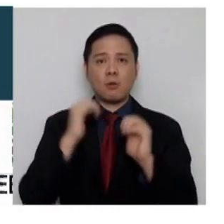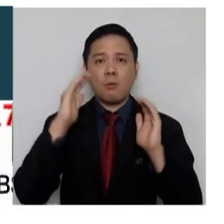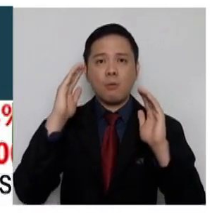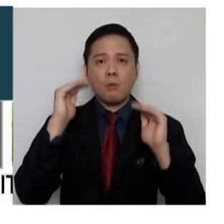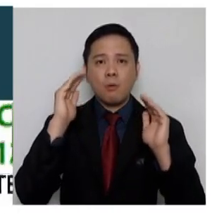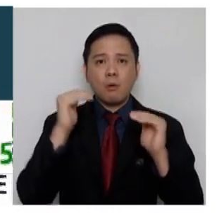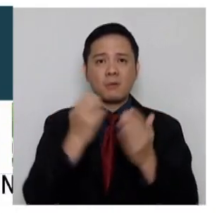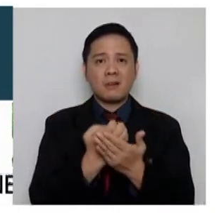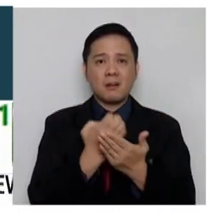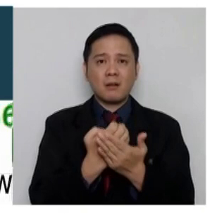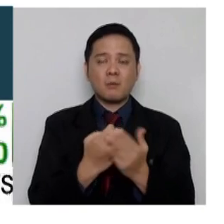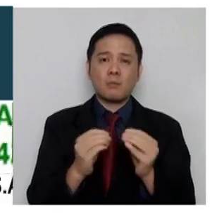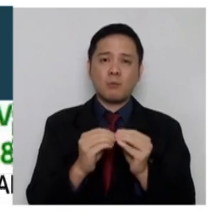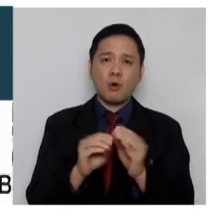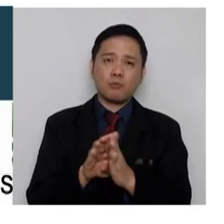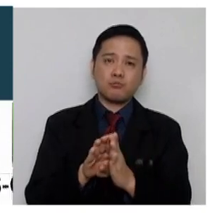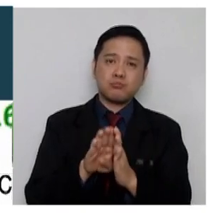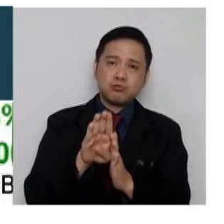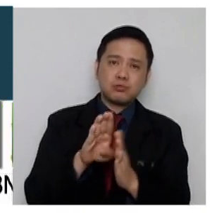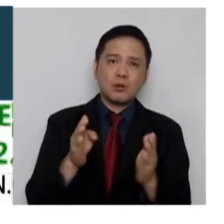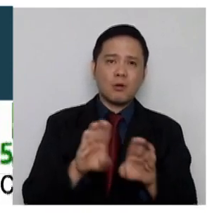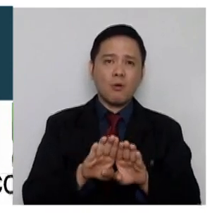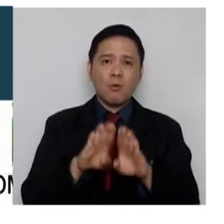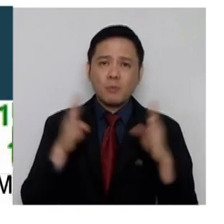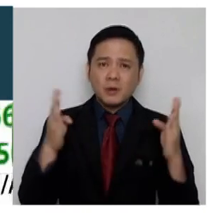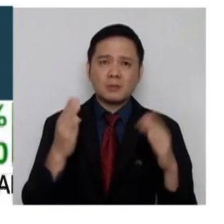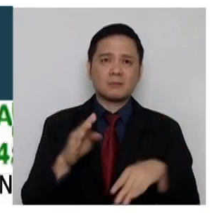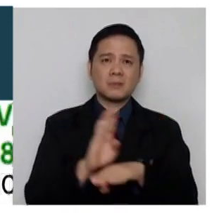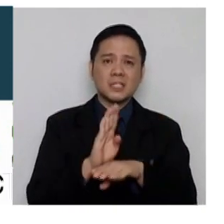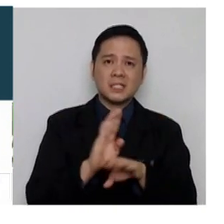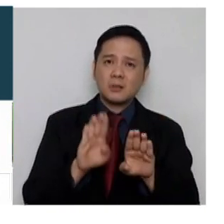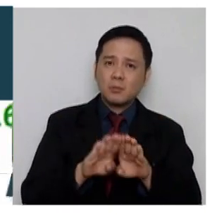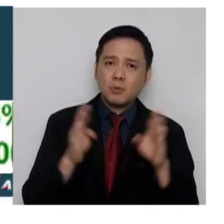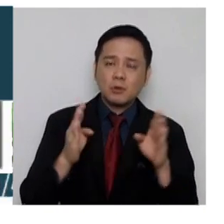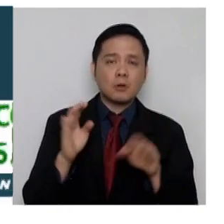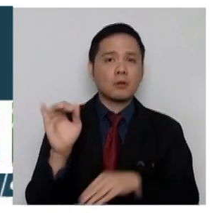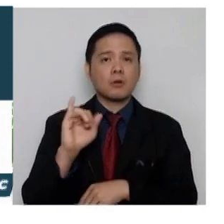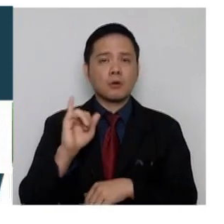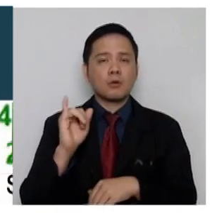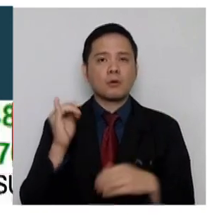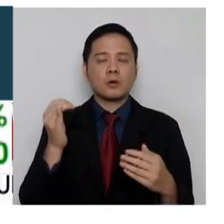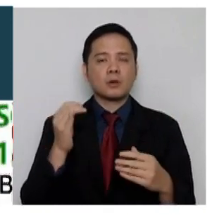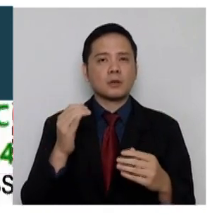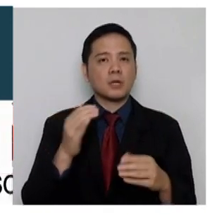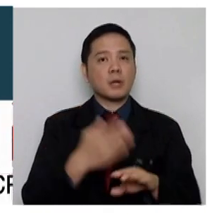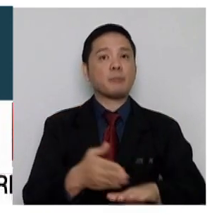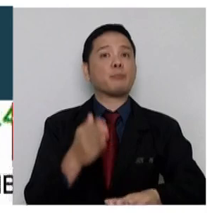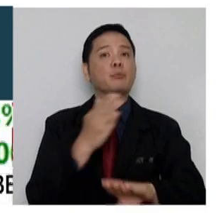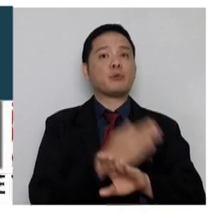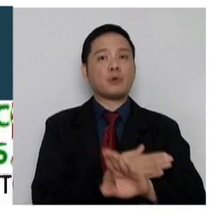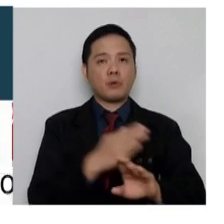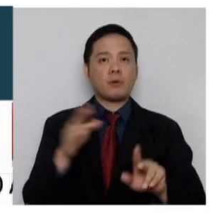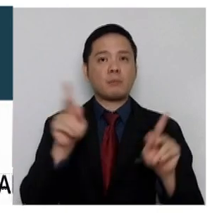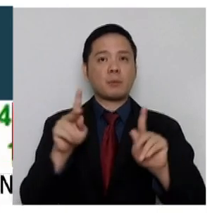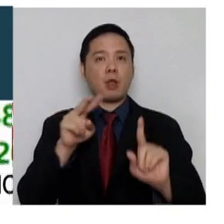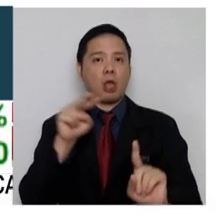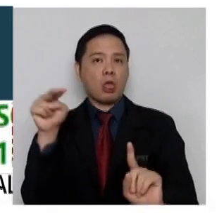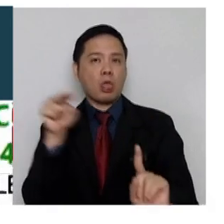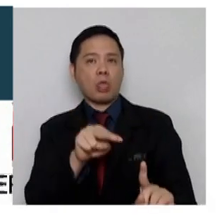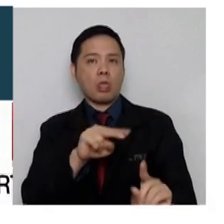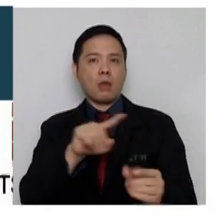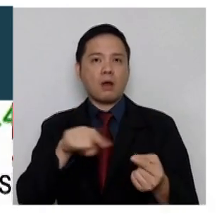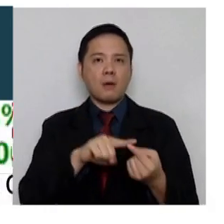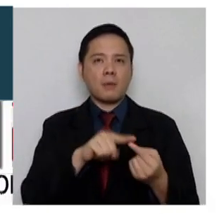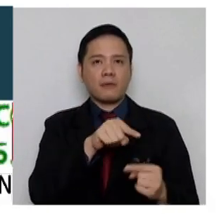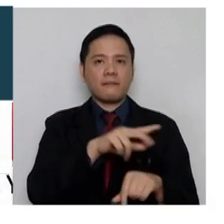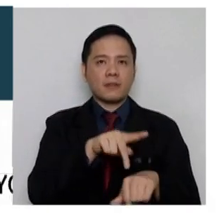the economy reopen, and also in the hopes of improving the image of the Philippines and its COVID response to